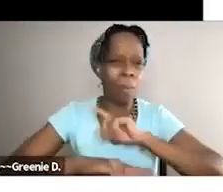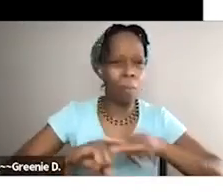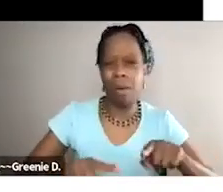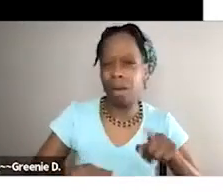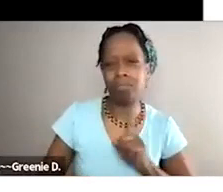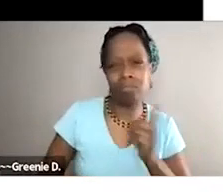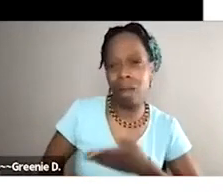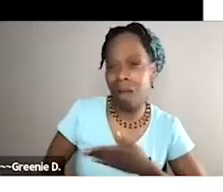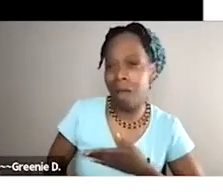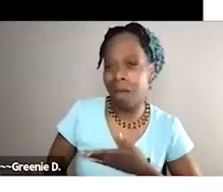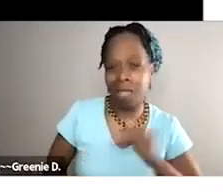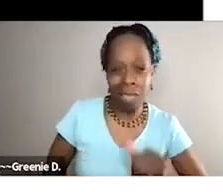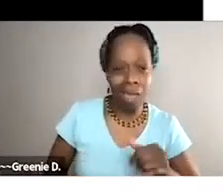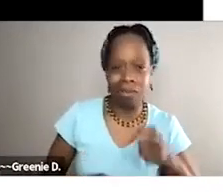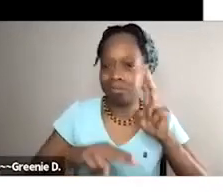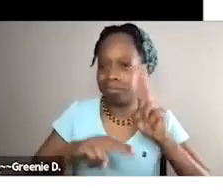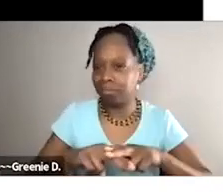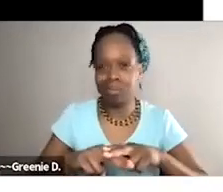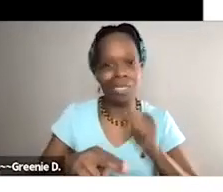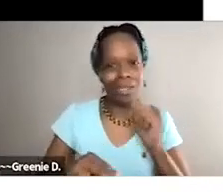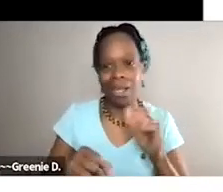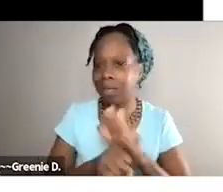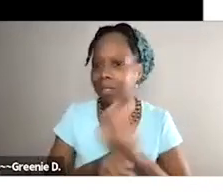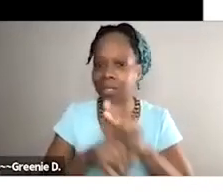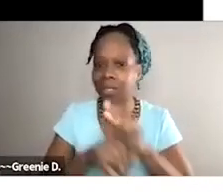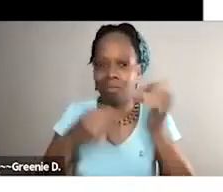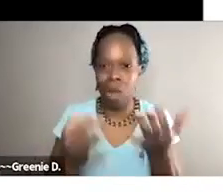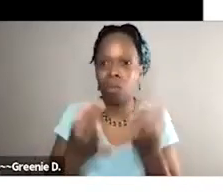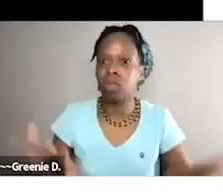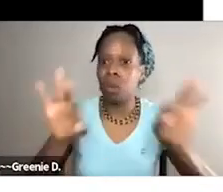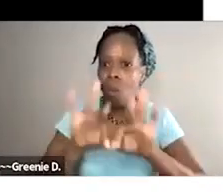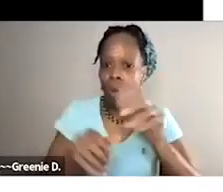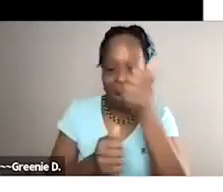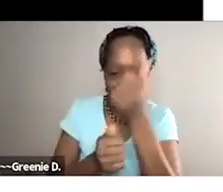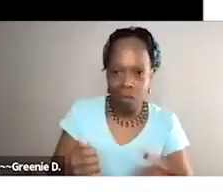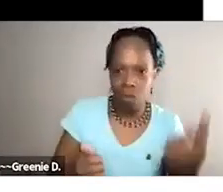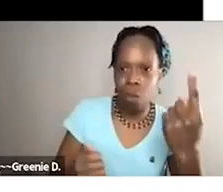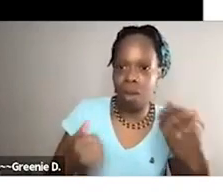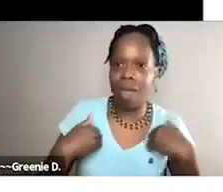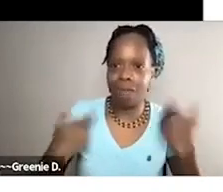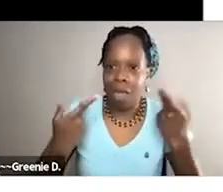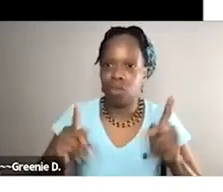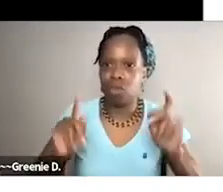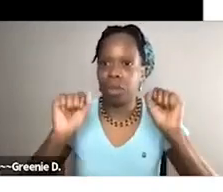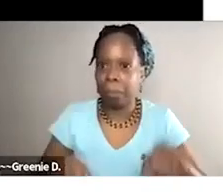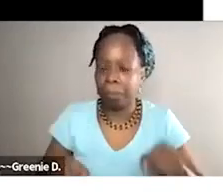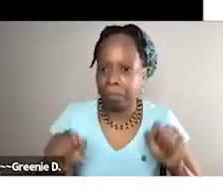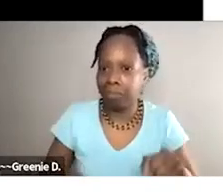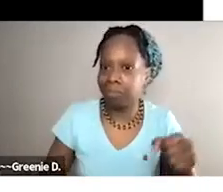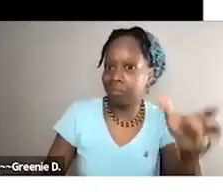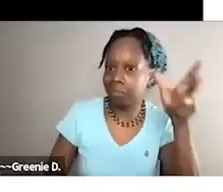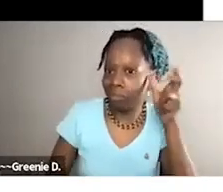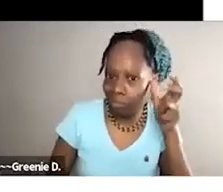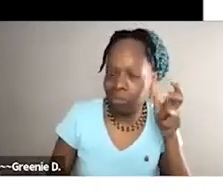the ability for everybody to have input and for everybody to be heard, and to also lead conversations. I think that's a very big part